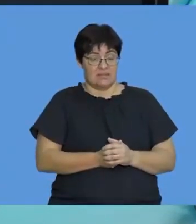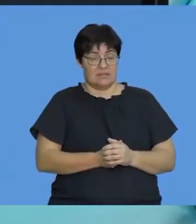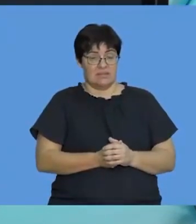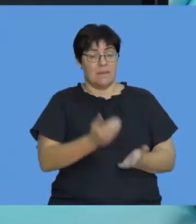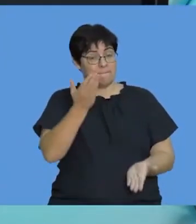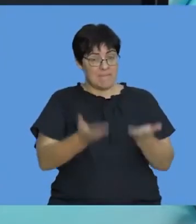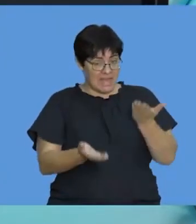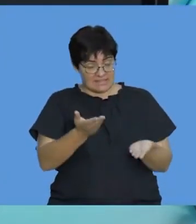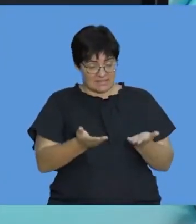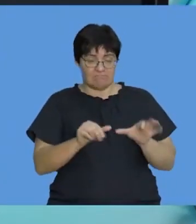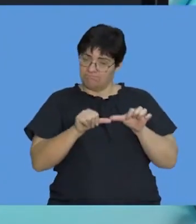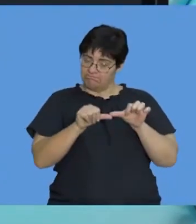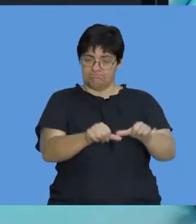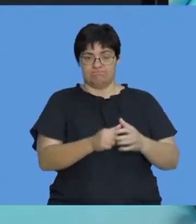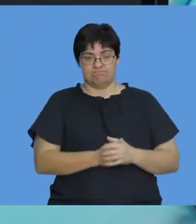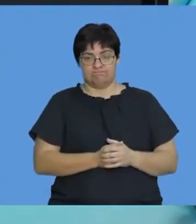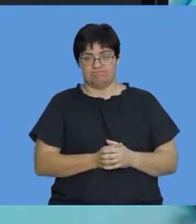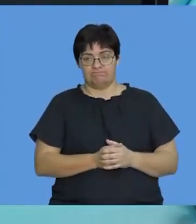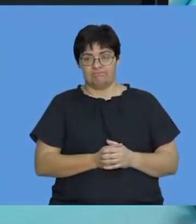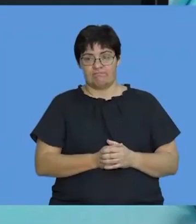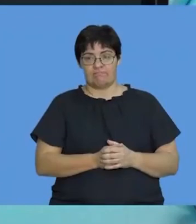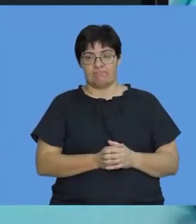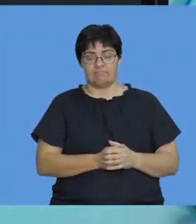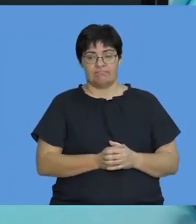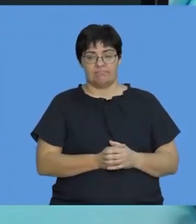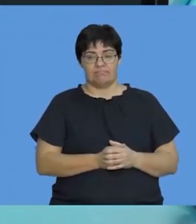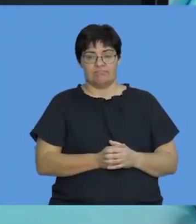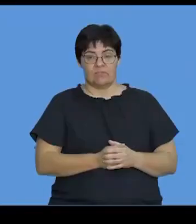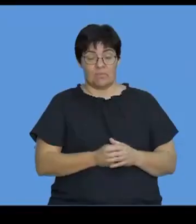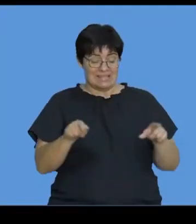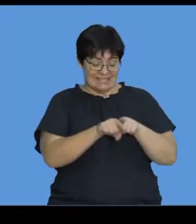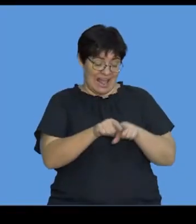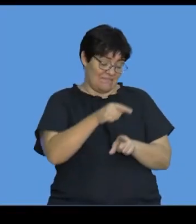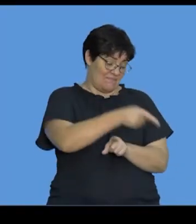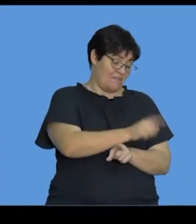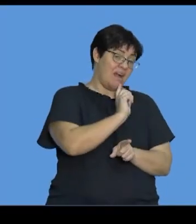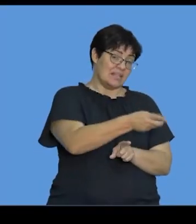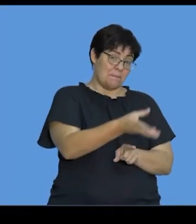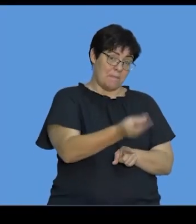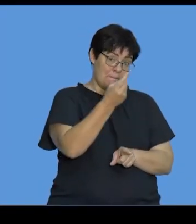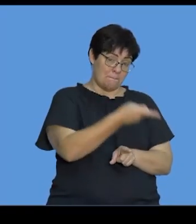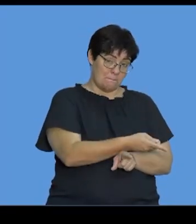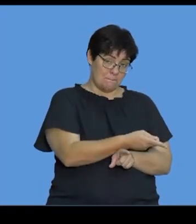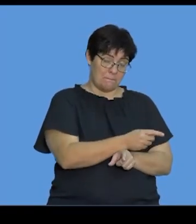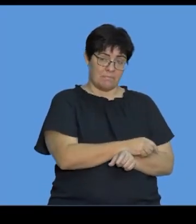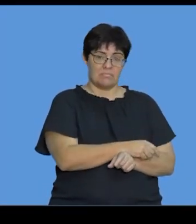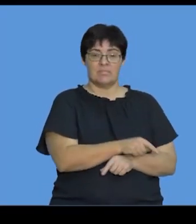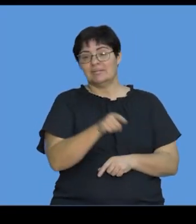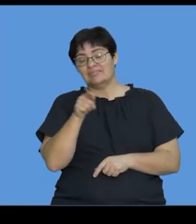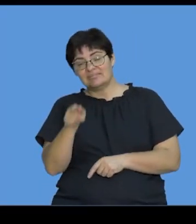So mass is constant. In order to get the same calculation answer